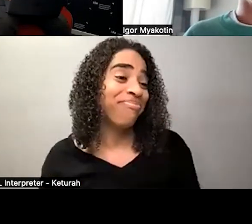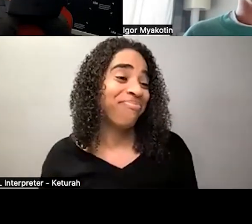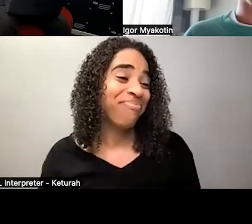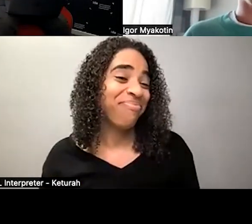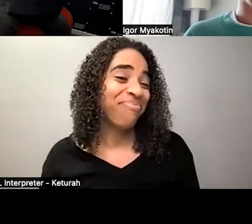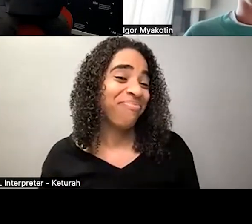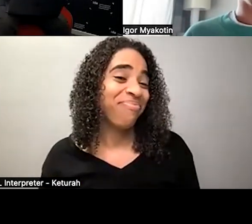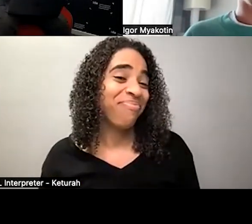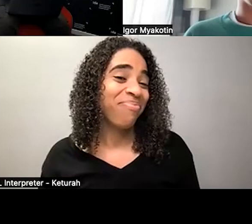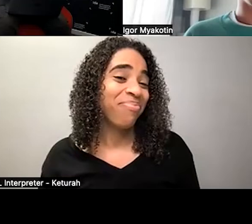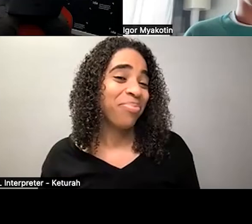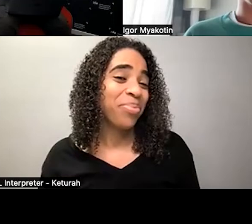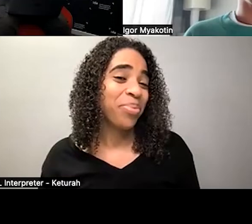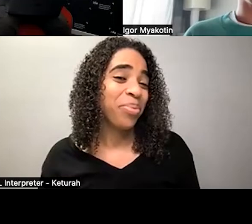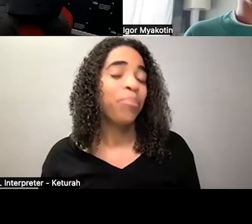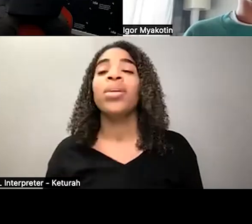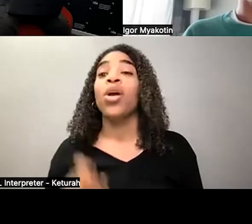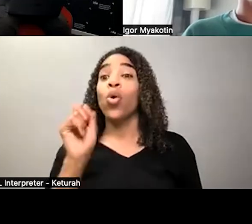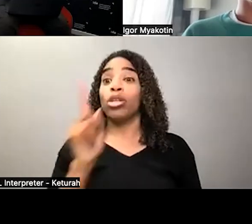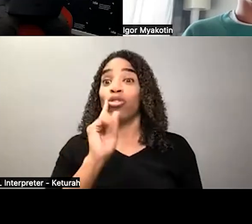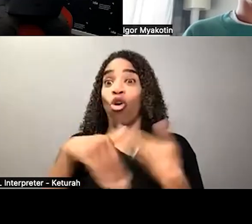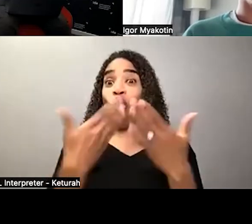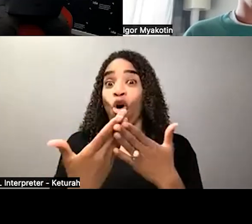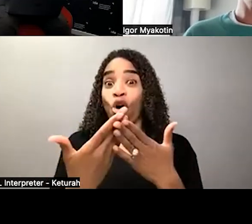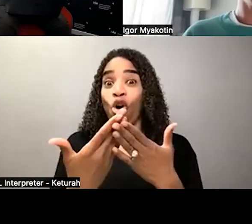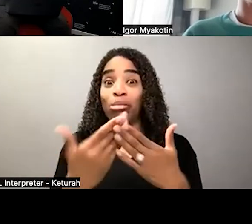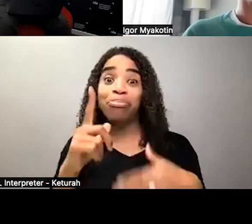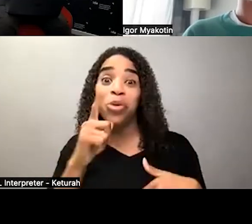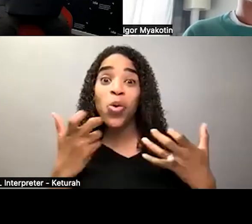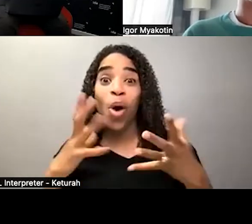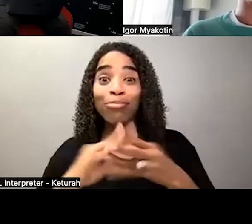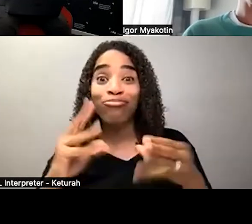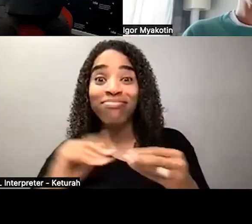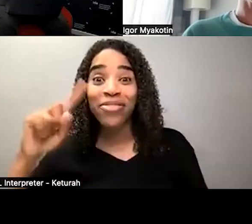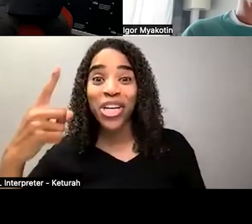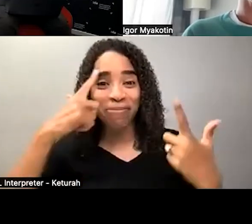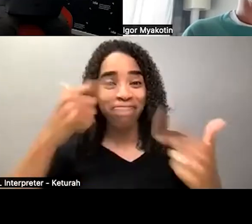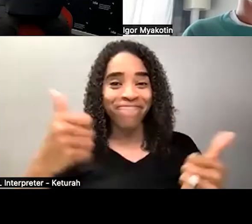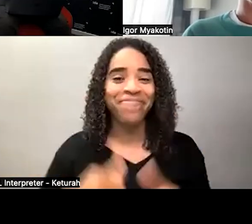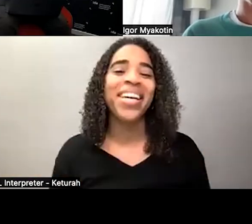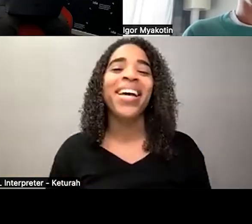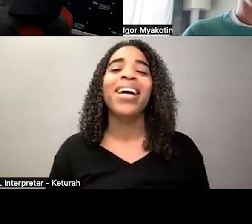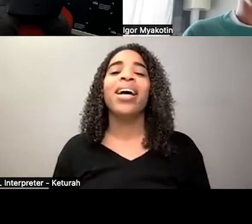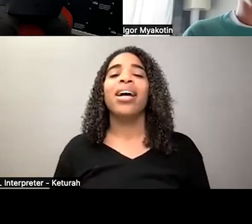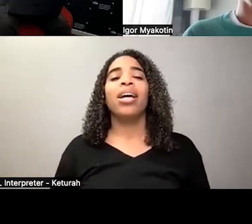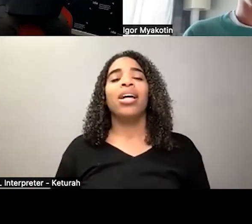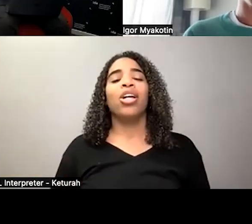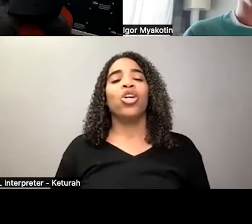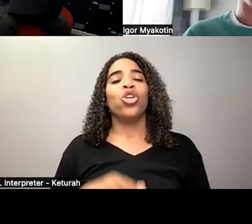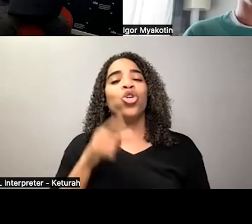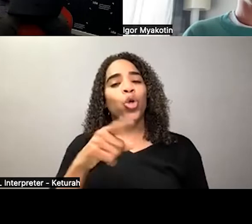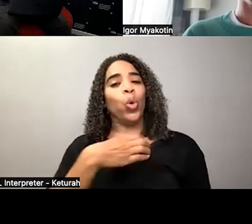What do you all wish, and this is for everybody, whoever wants to chime in first, but what do you wish